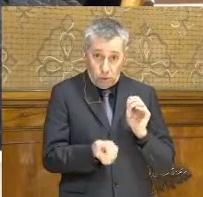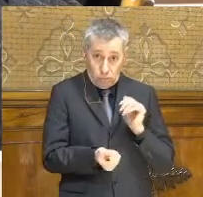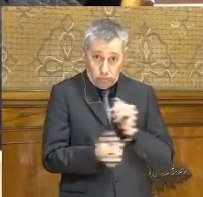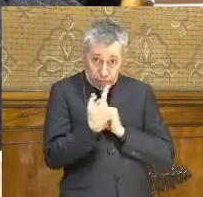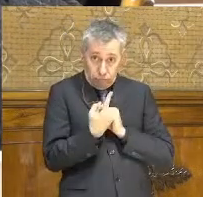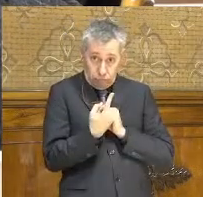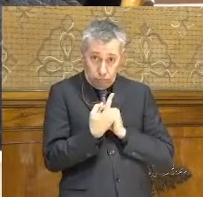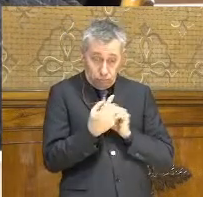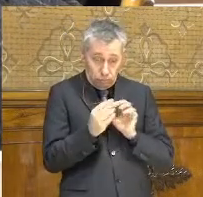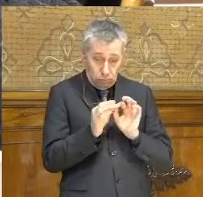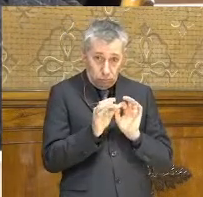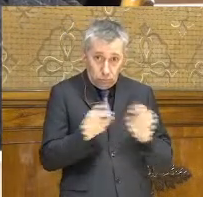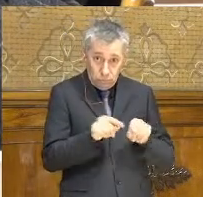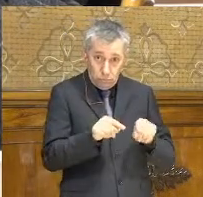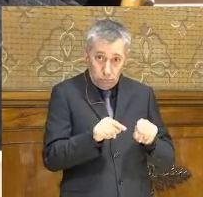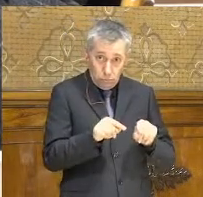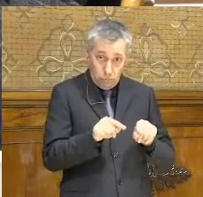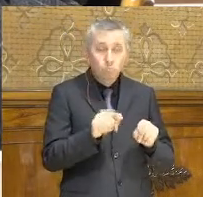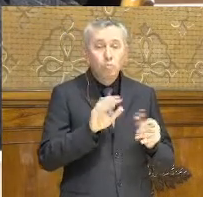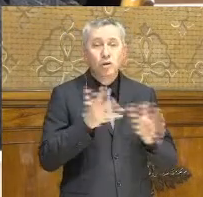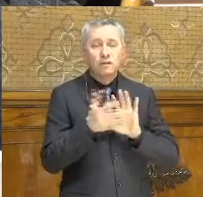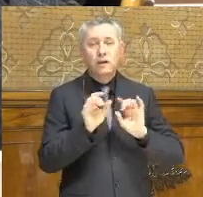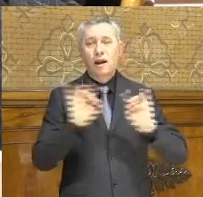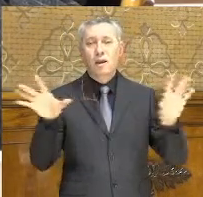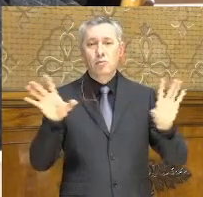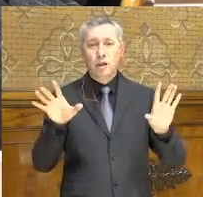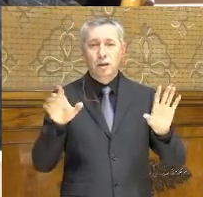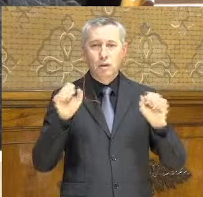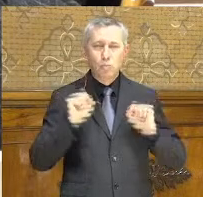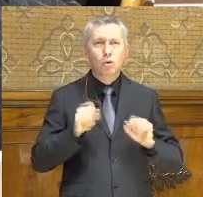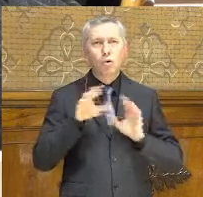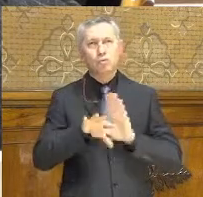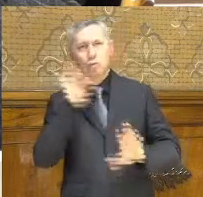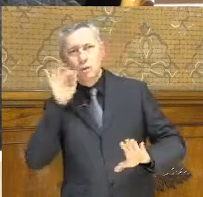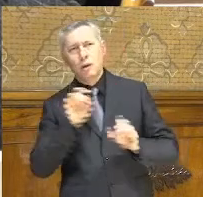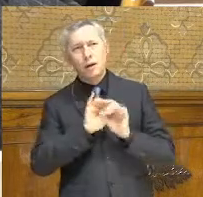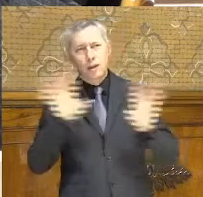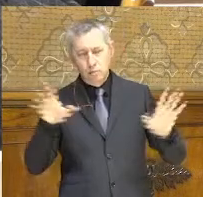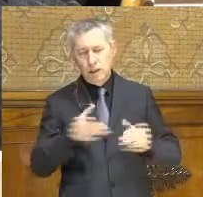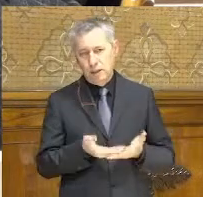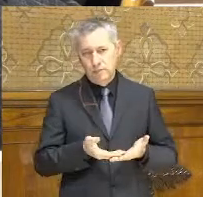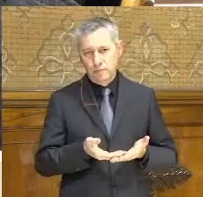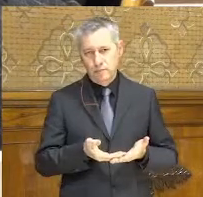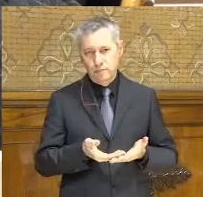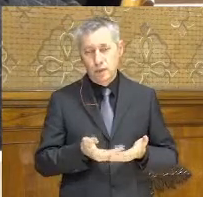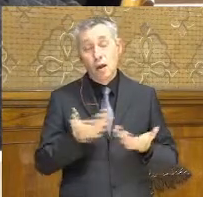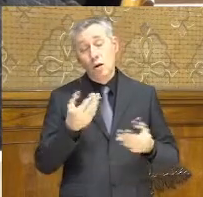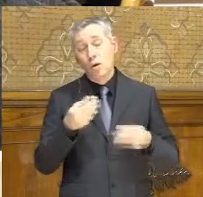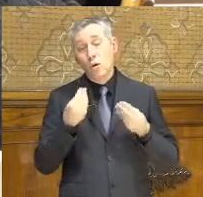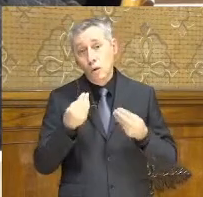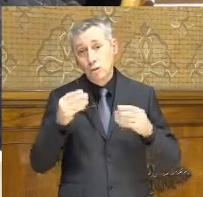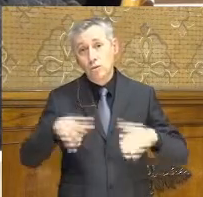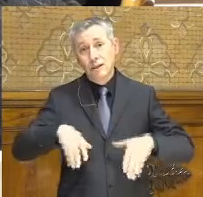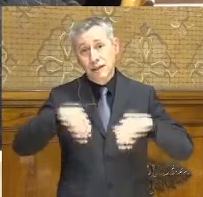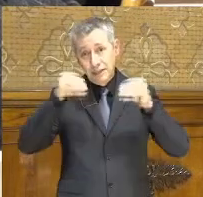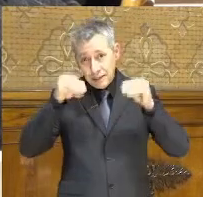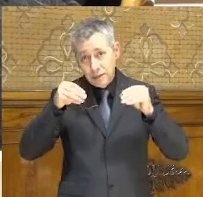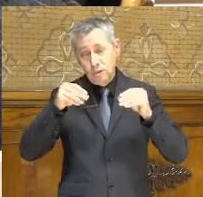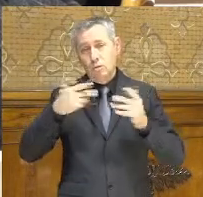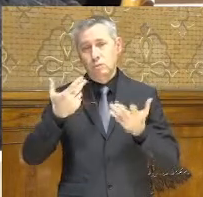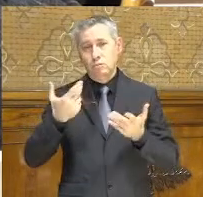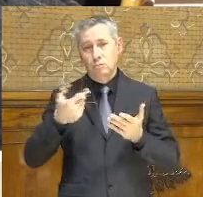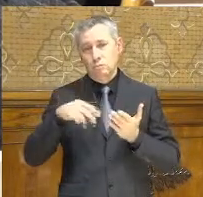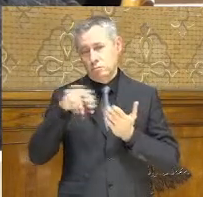know, it doesn't matter. When you start writing something and the press comes down and the government comes down on you, then you